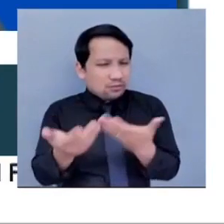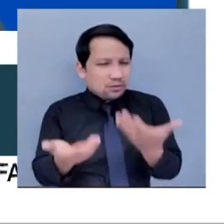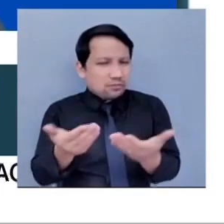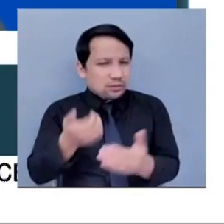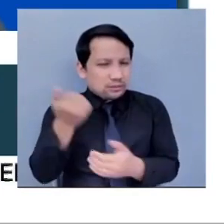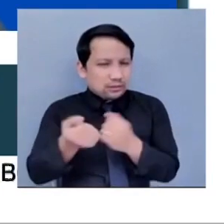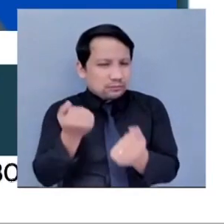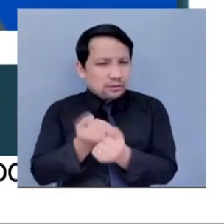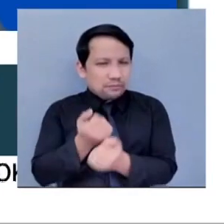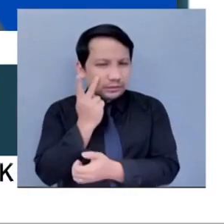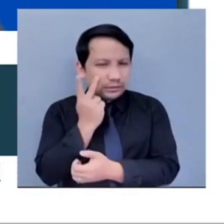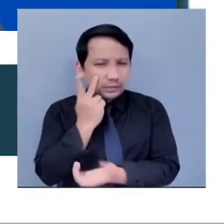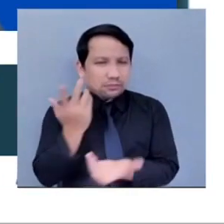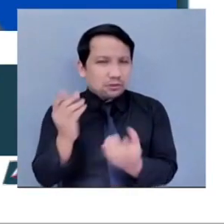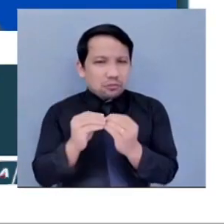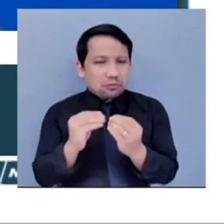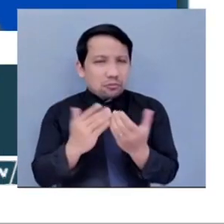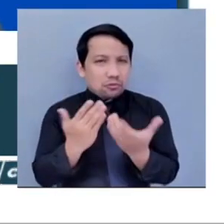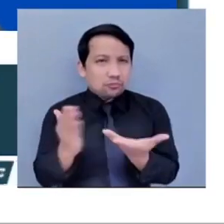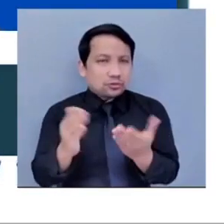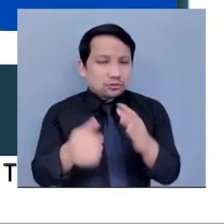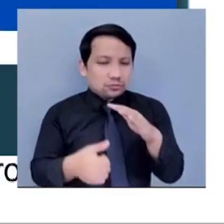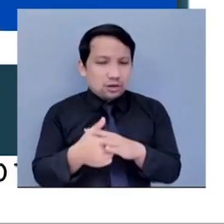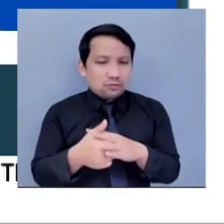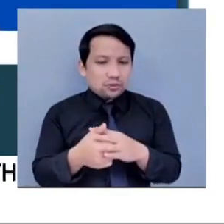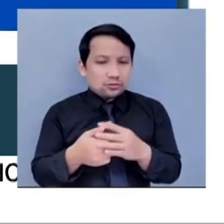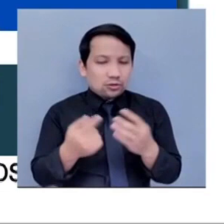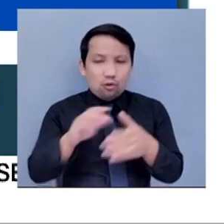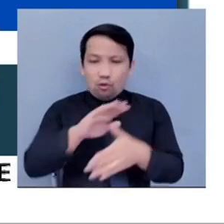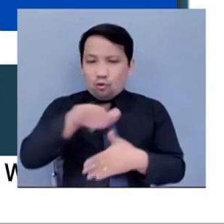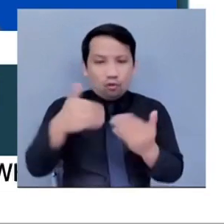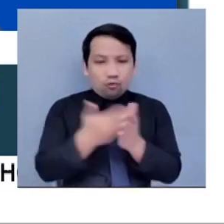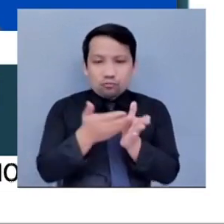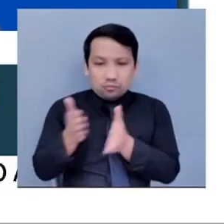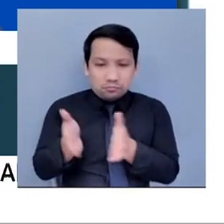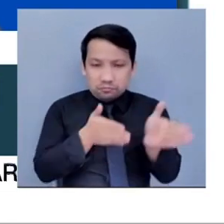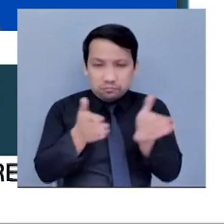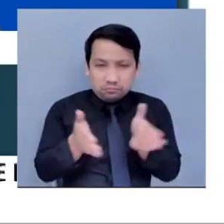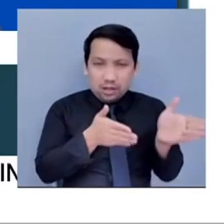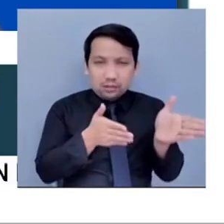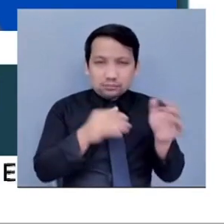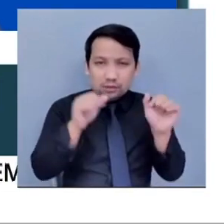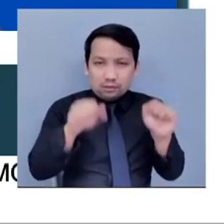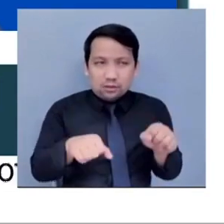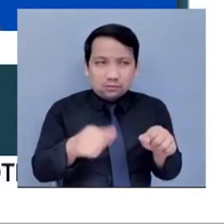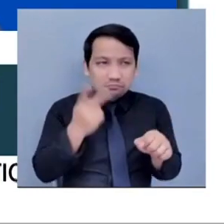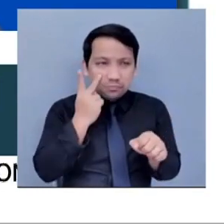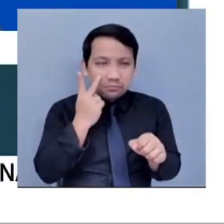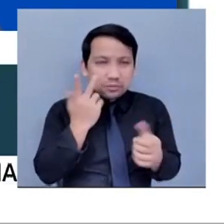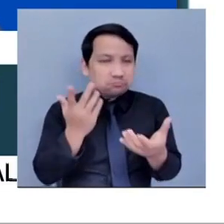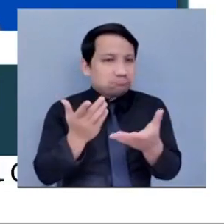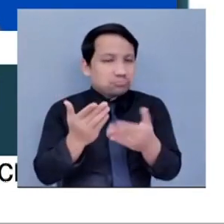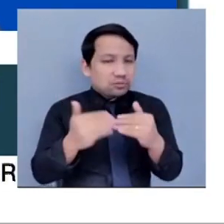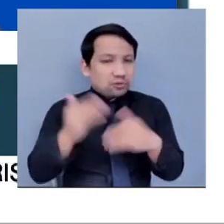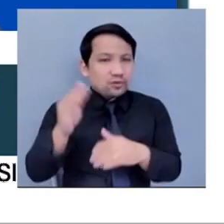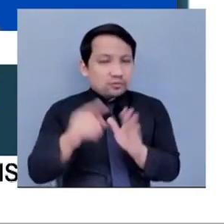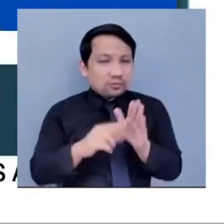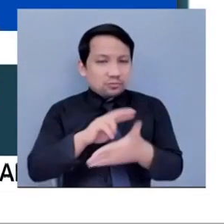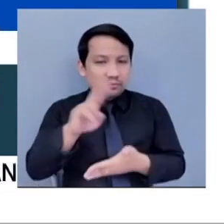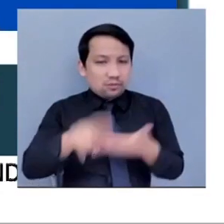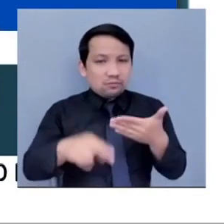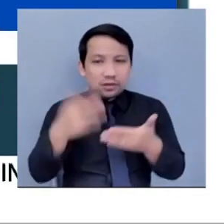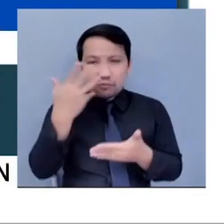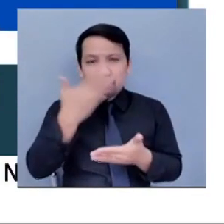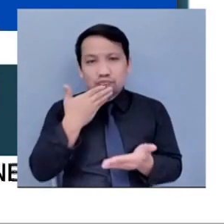see if a lot of those would be delivered. The foundations are already there. Let's see eventually it will. It's